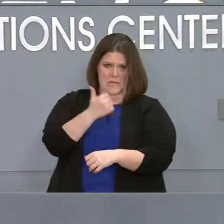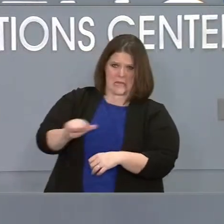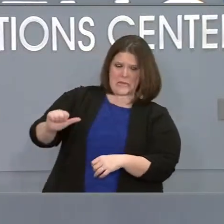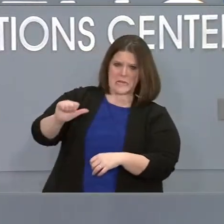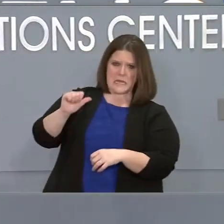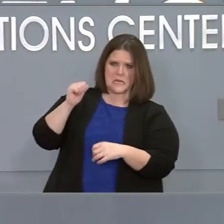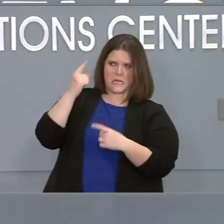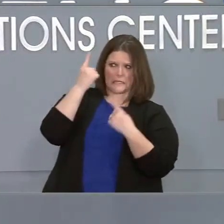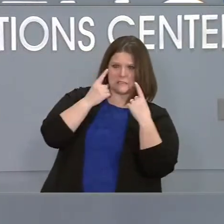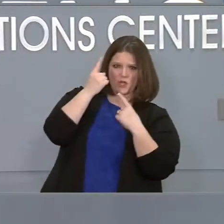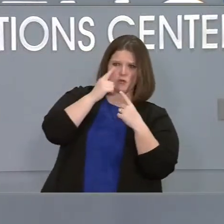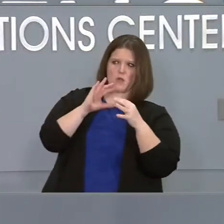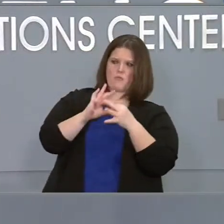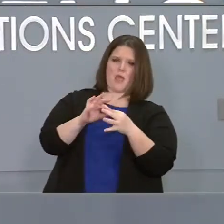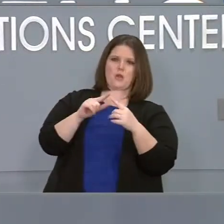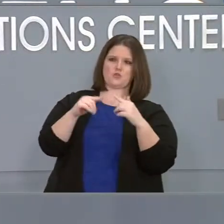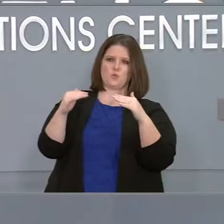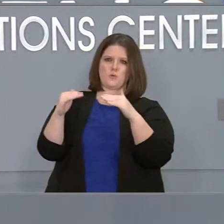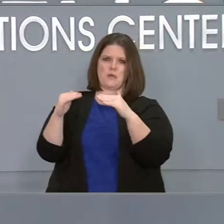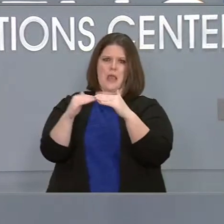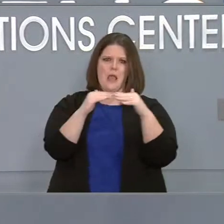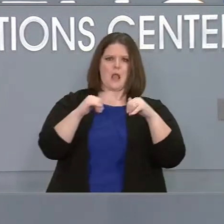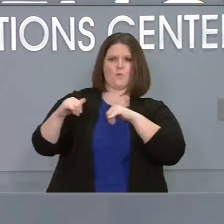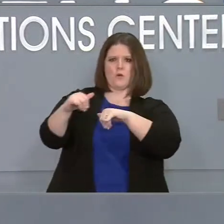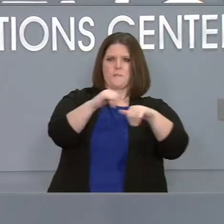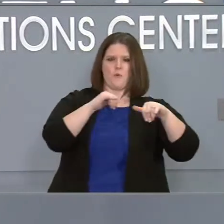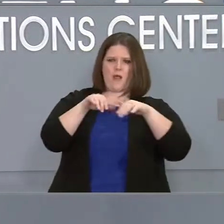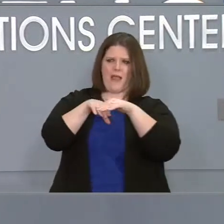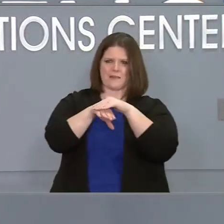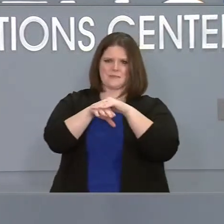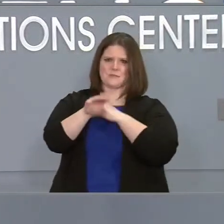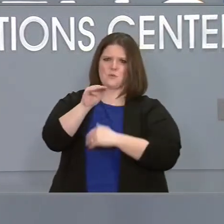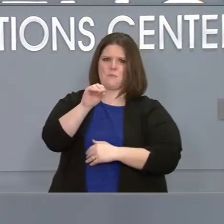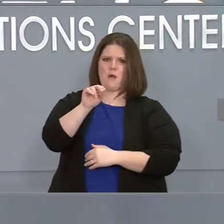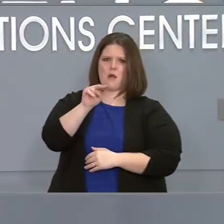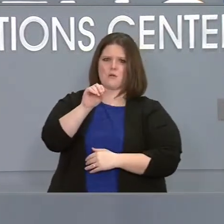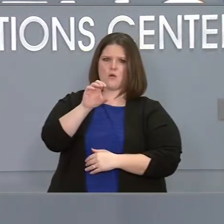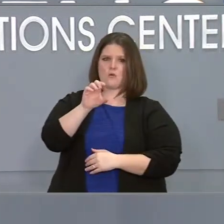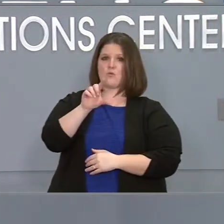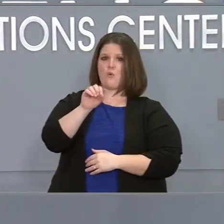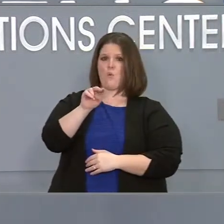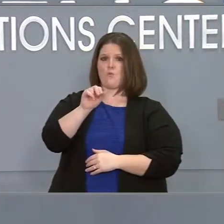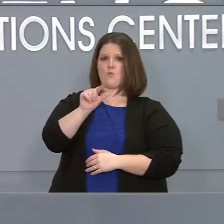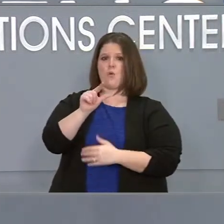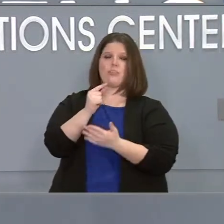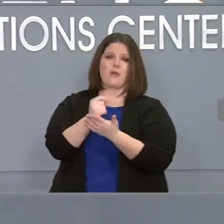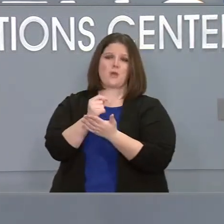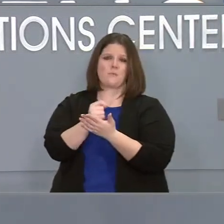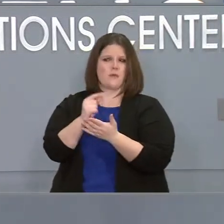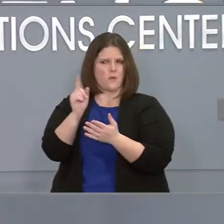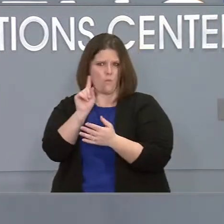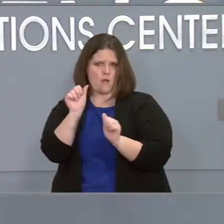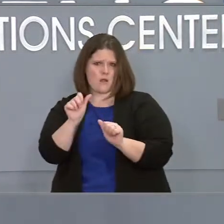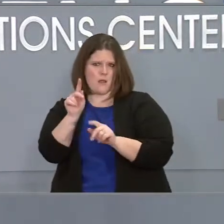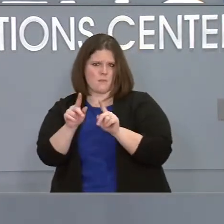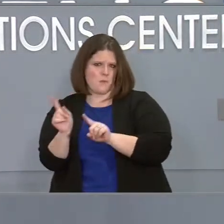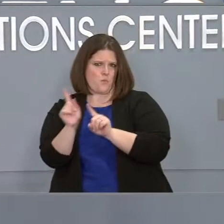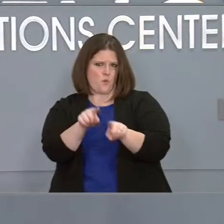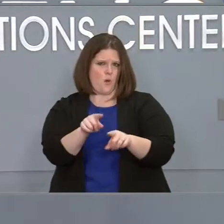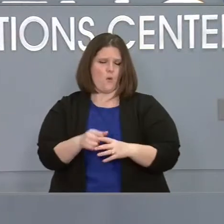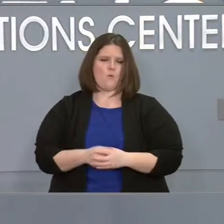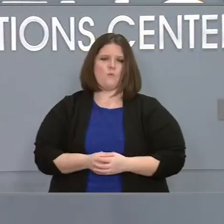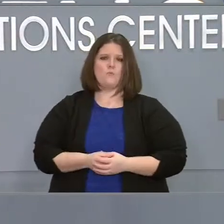monoclonal antibody therapy and if there were places that people can get it. Well, Lynn, thanks for